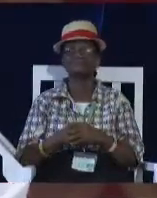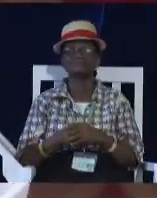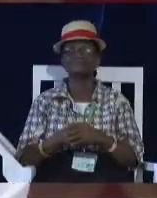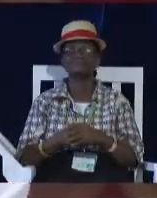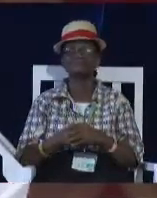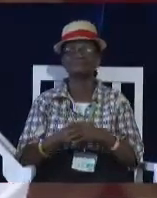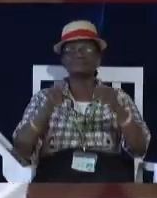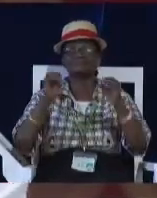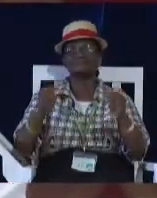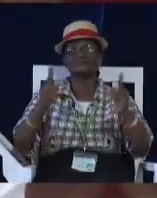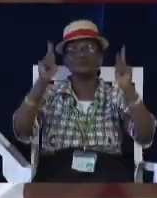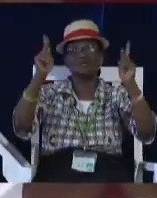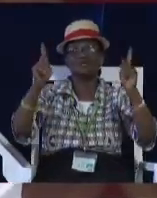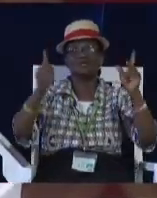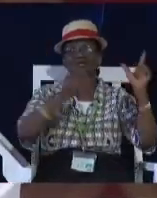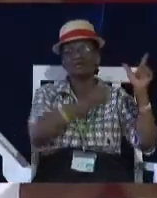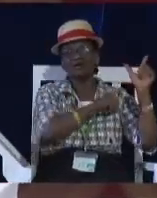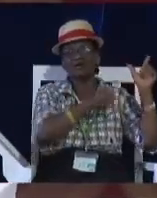Okay, Lord.